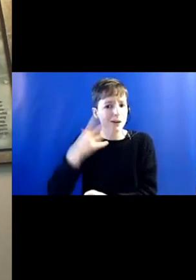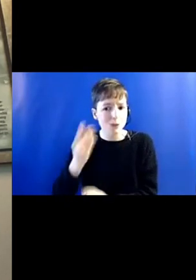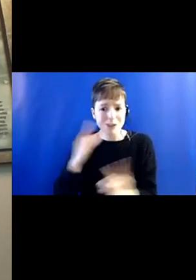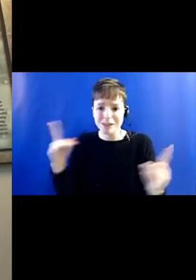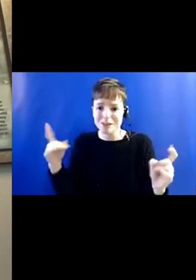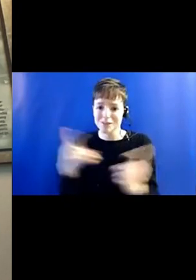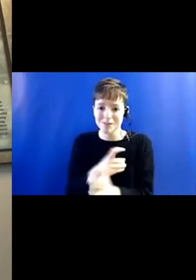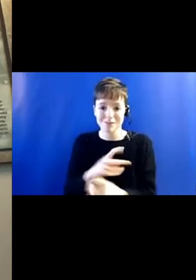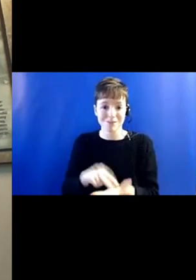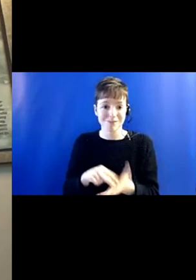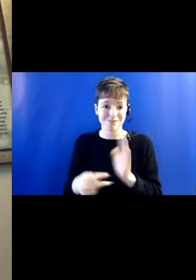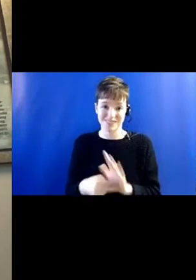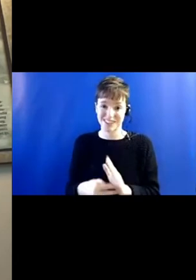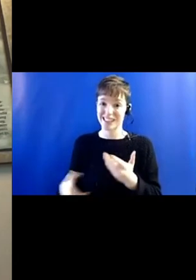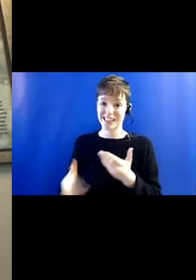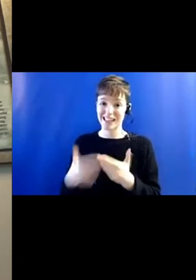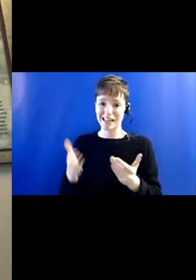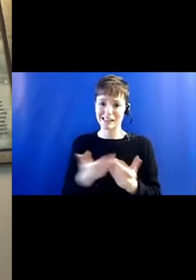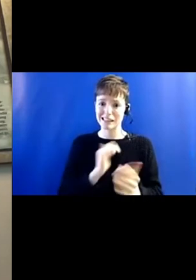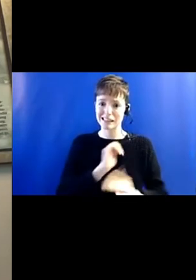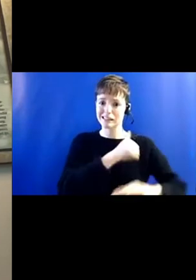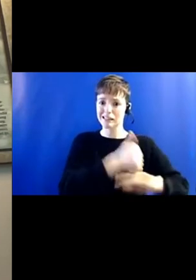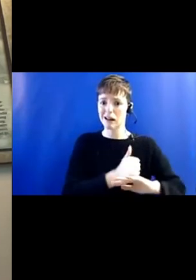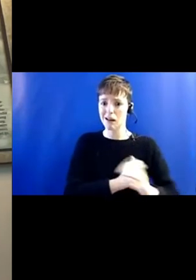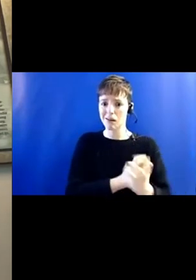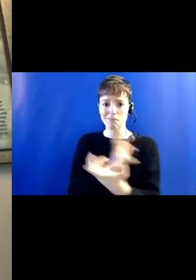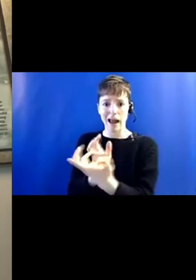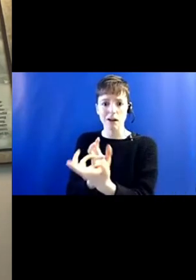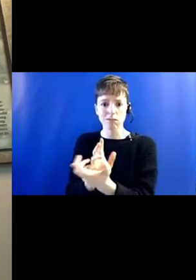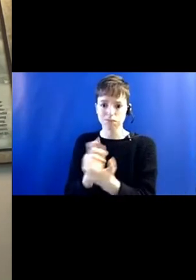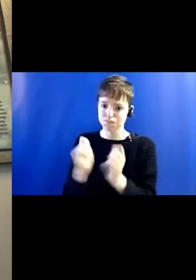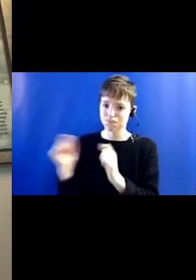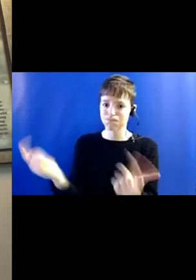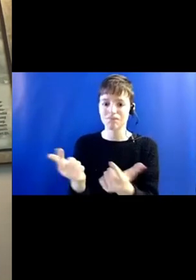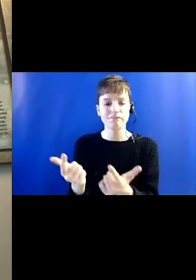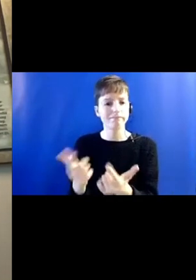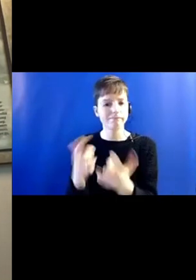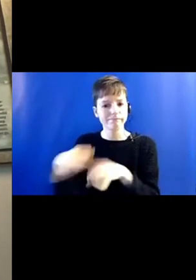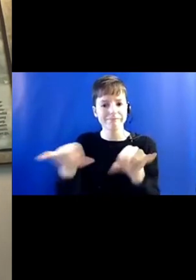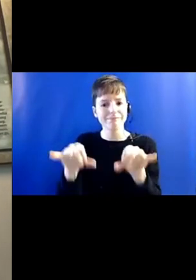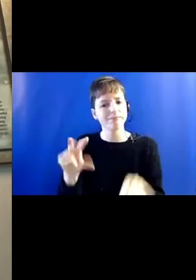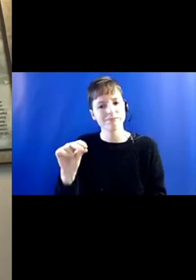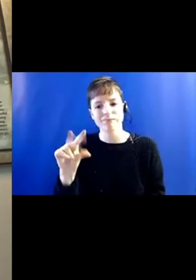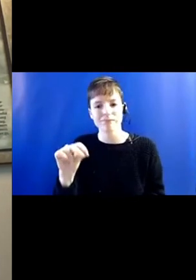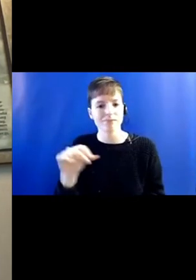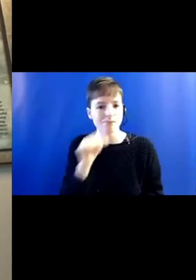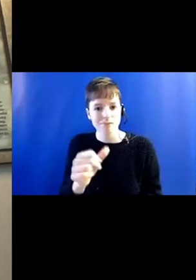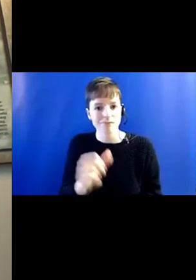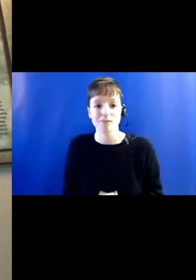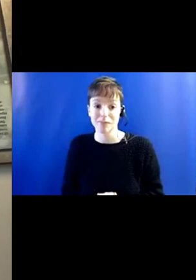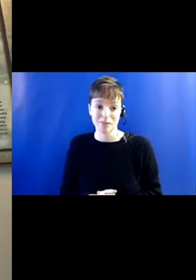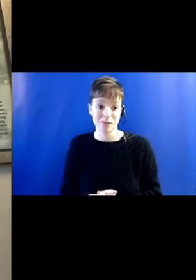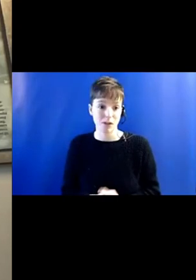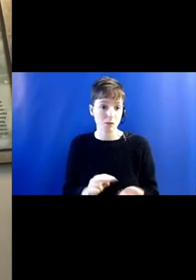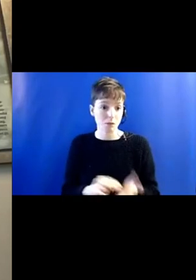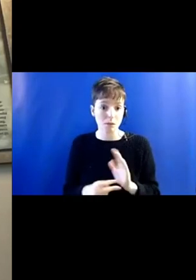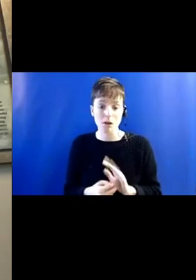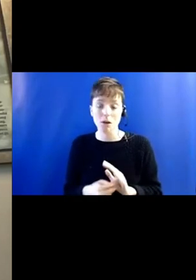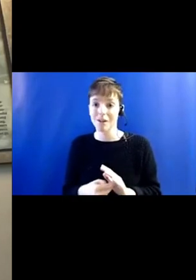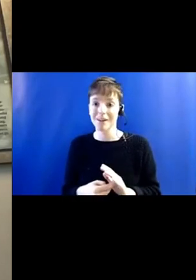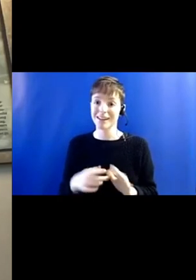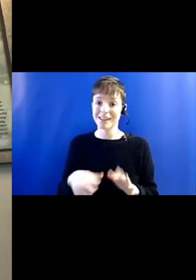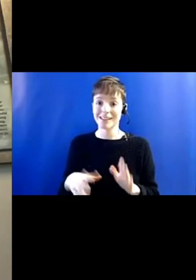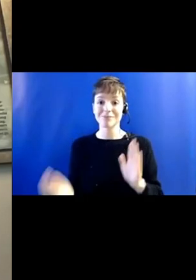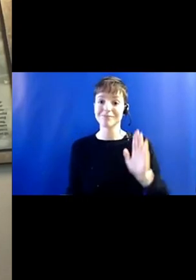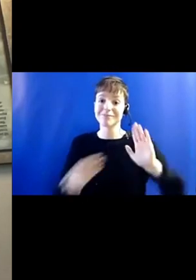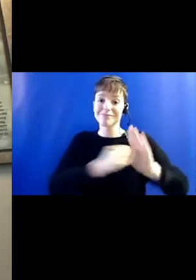themselves to easy implementation. So we're more than something to include and mention in a strategic plan or a PowerPoint. And